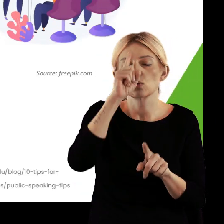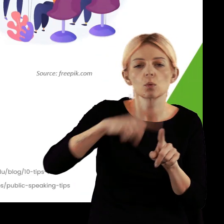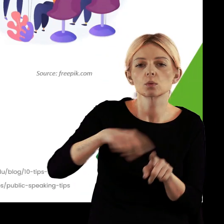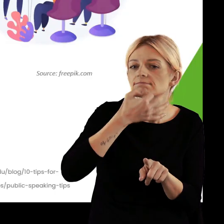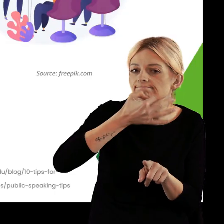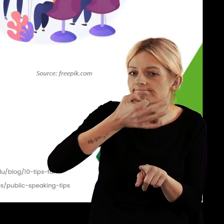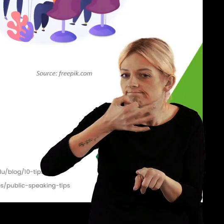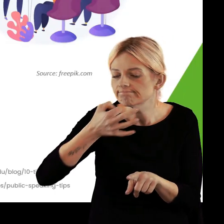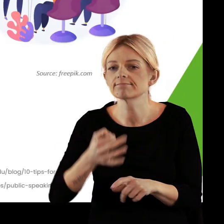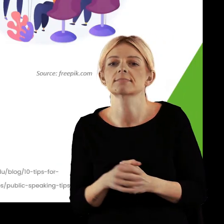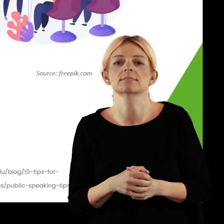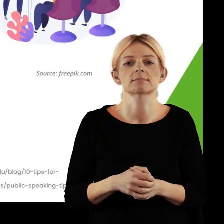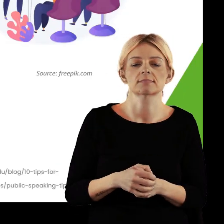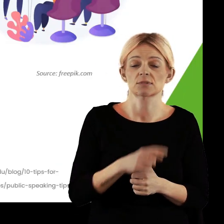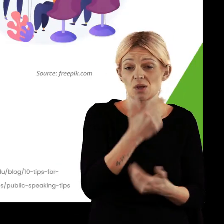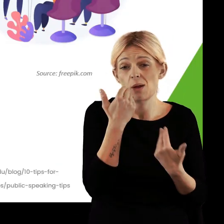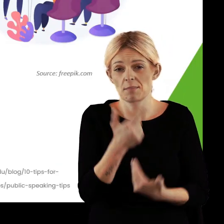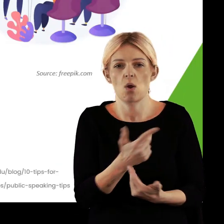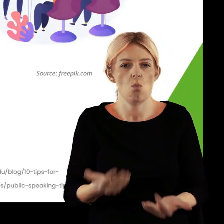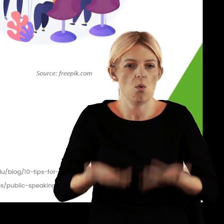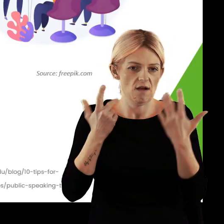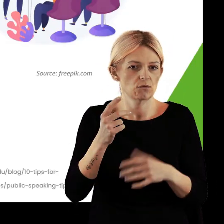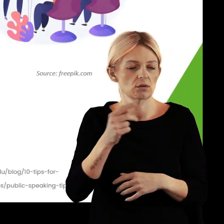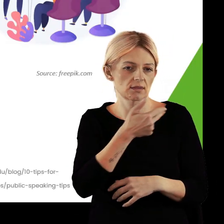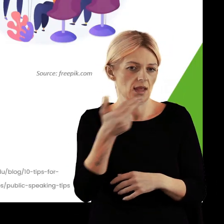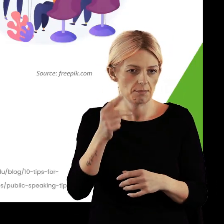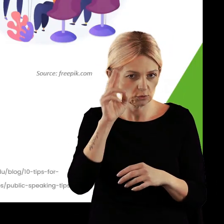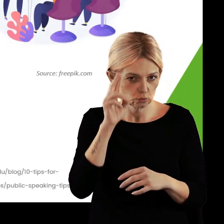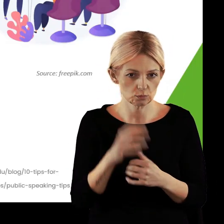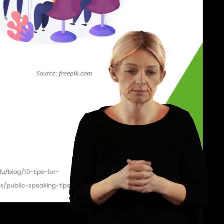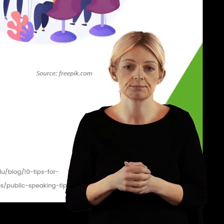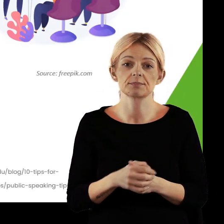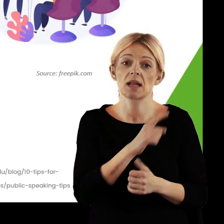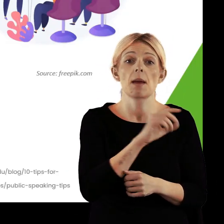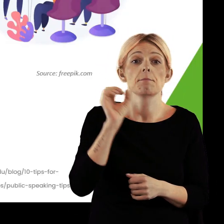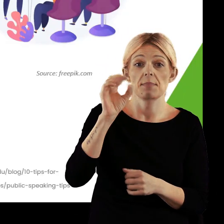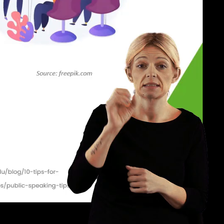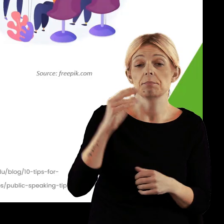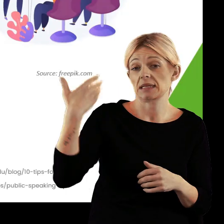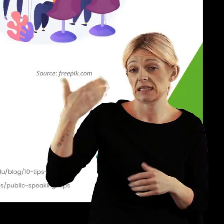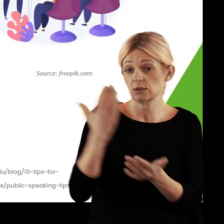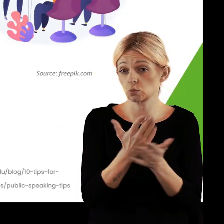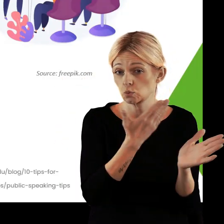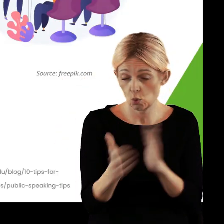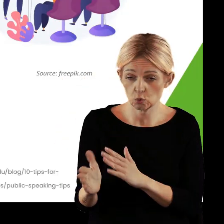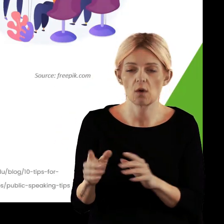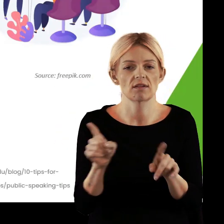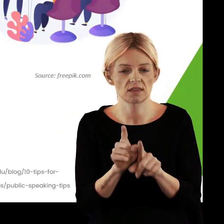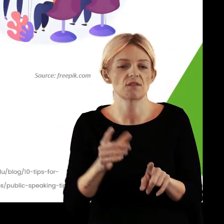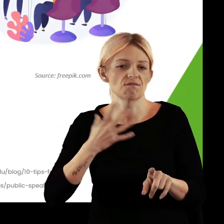different visual conditions, so then you can check it later and correct any mistakes.